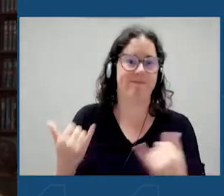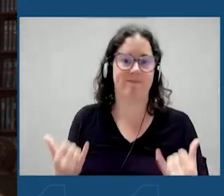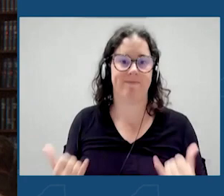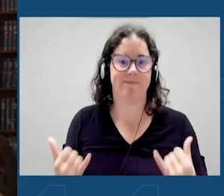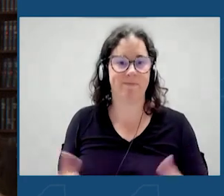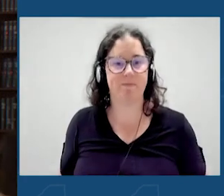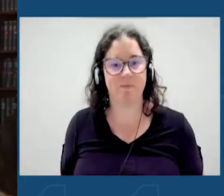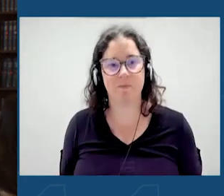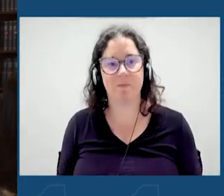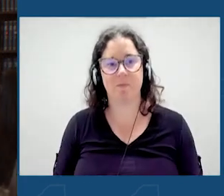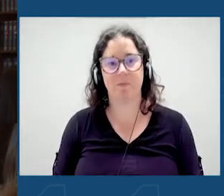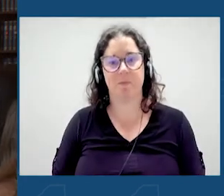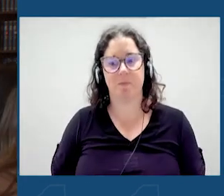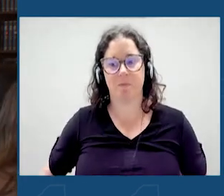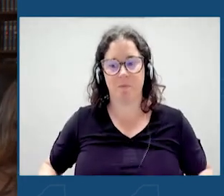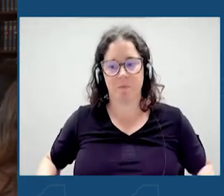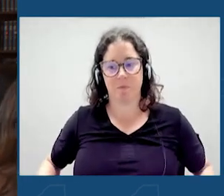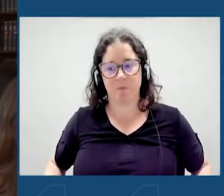Thank you.